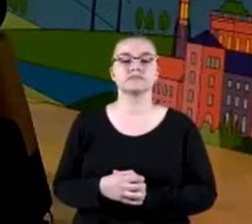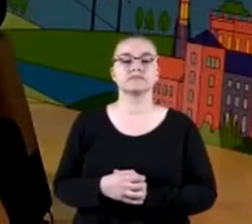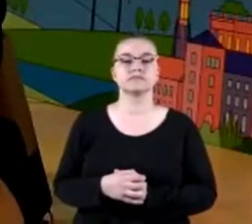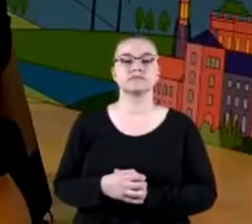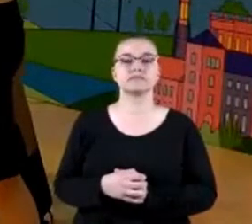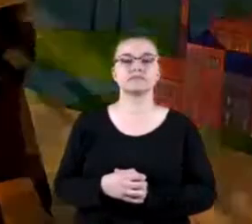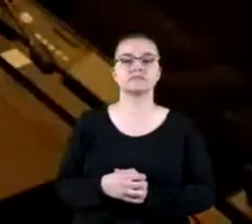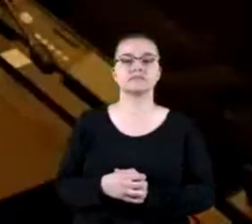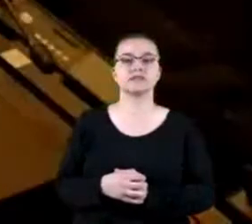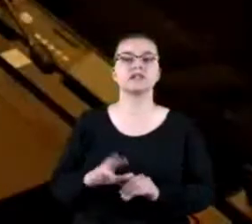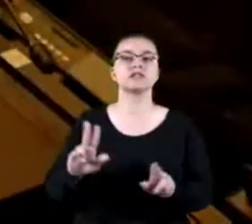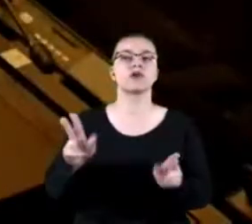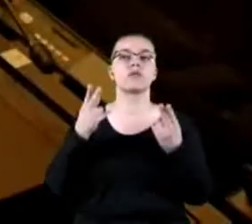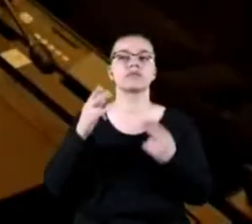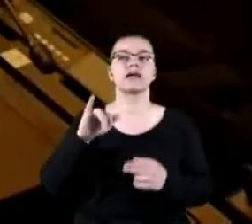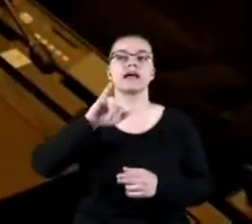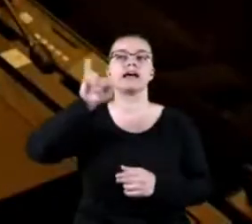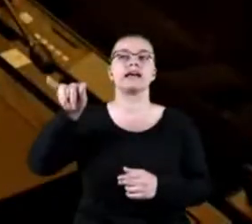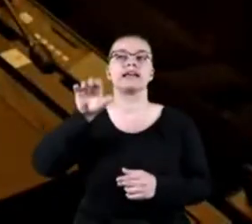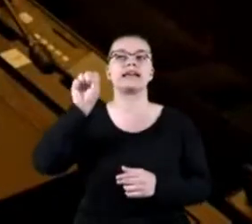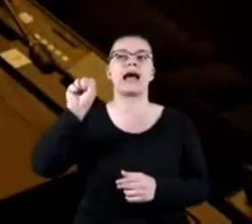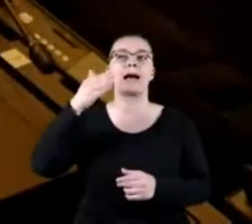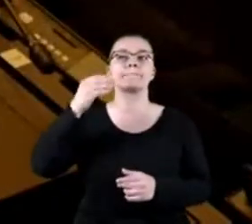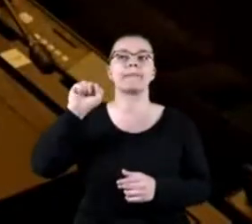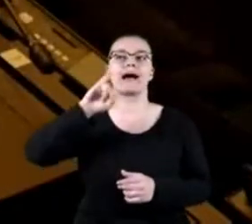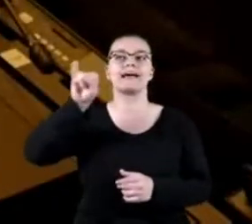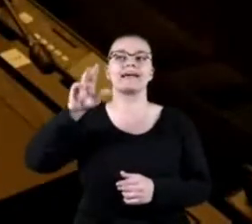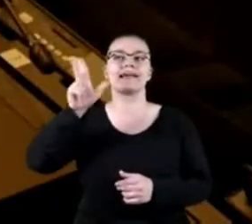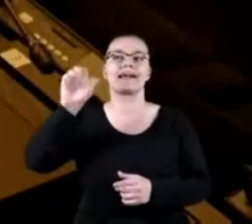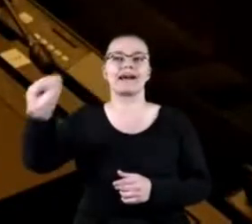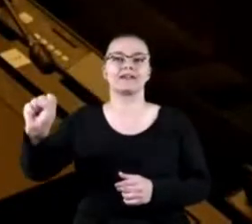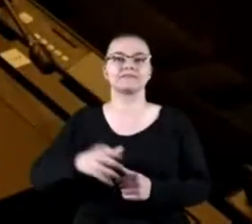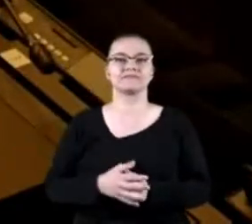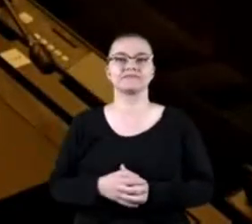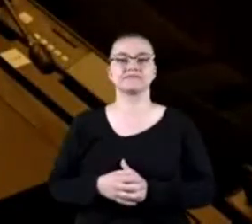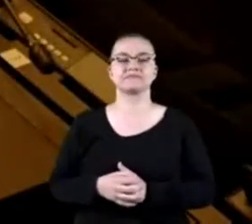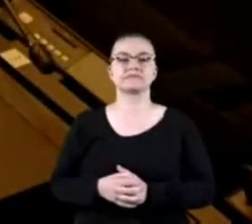in Jamaica. My question is to Mr. Ronald Jackson.